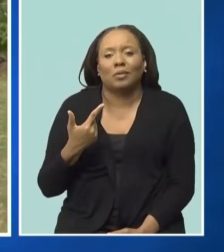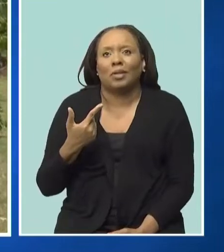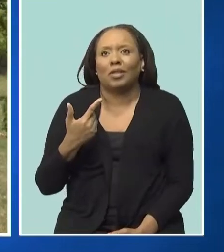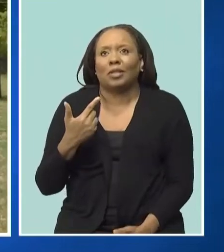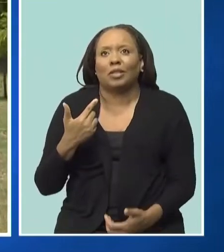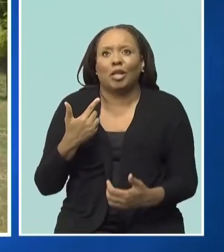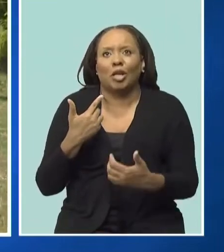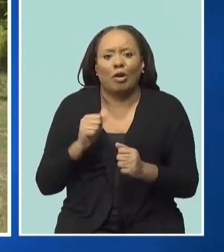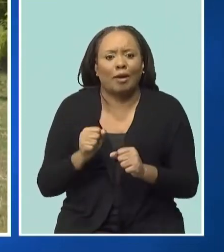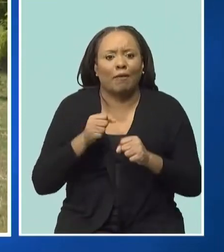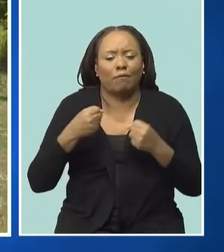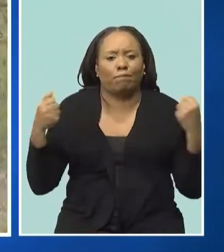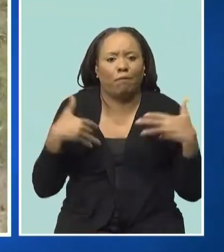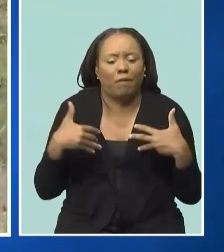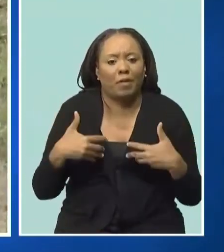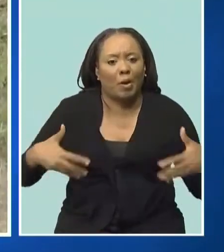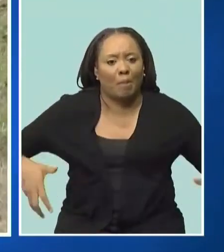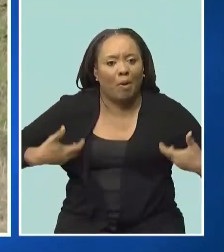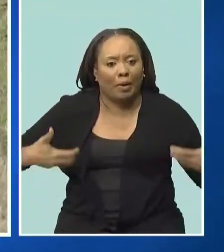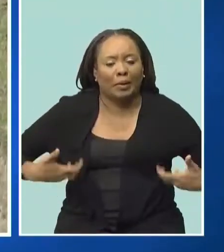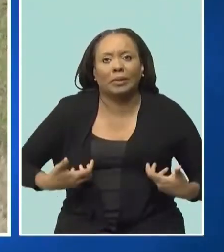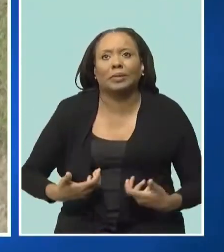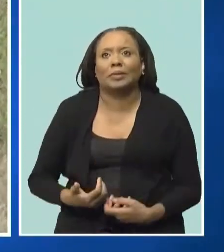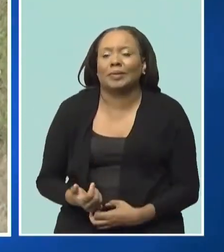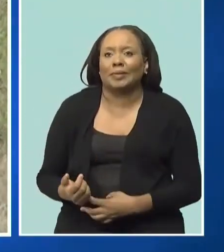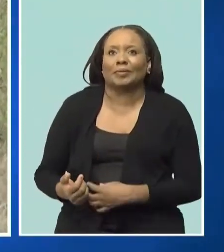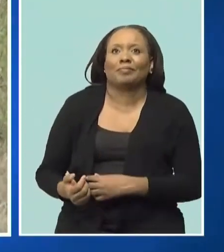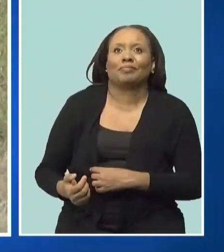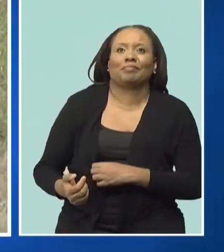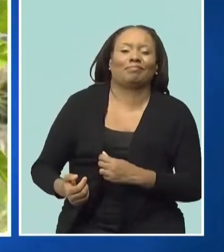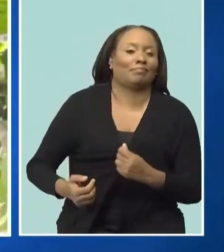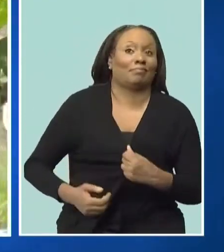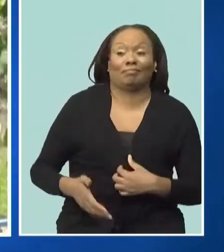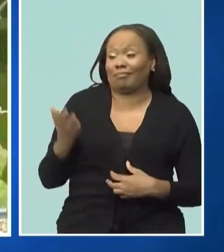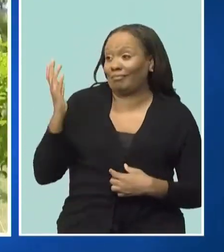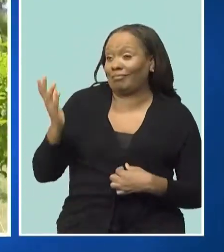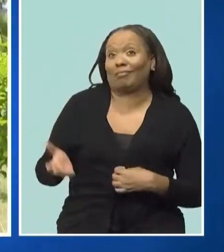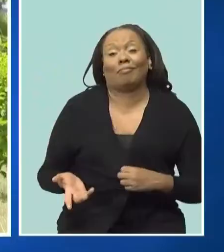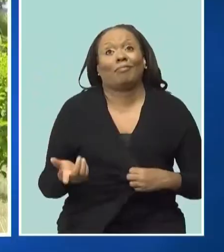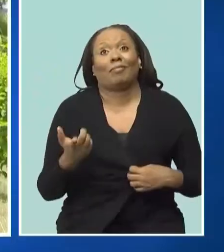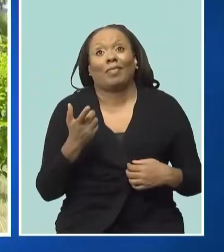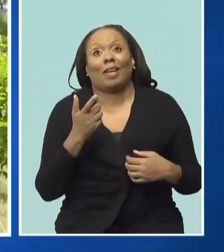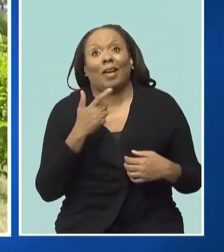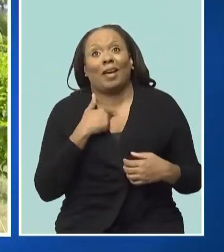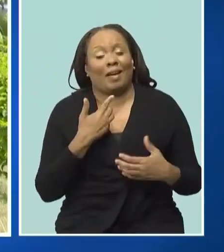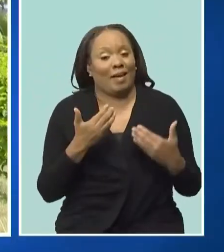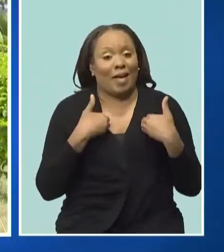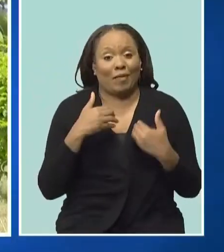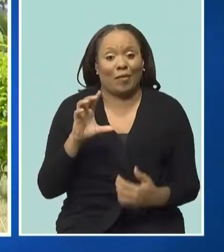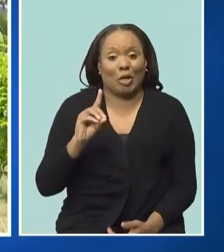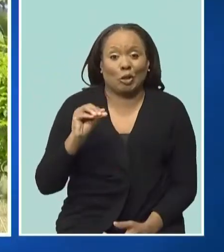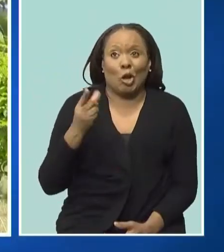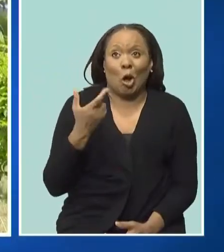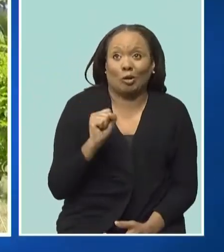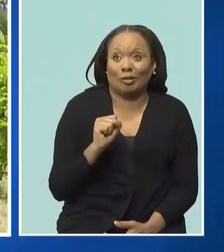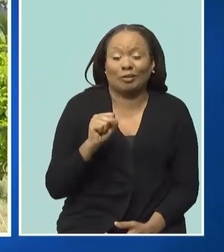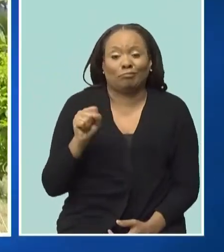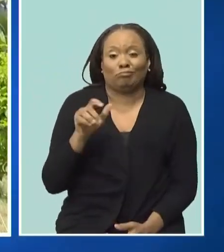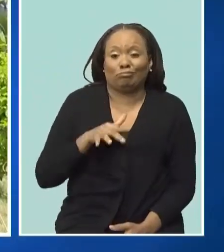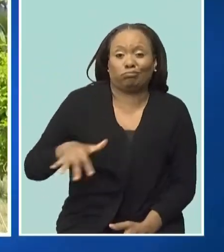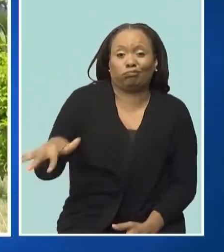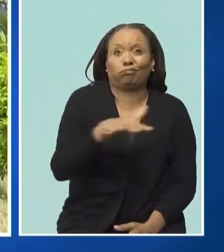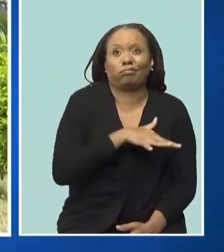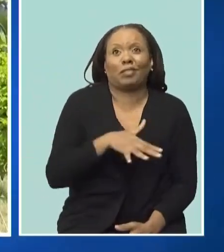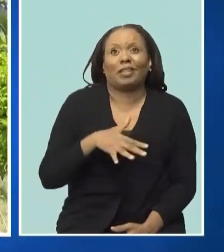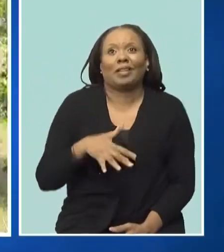his operation. I just trying to get the dogs surrounding the place. That is what that happened. By the end this year, you should be able to